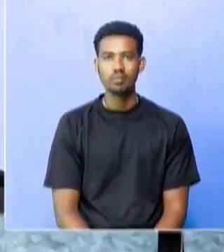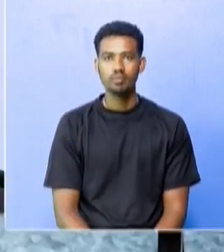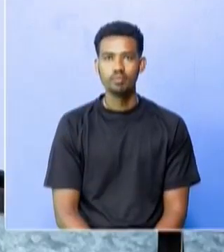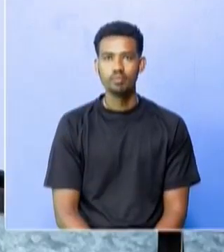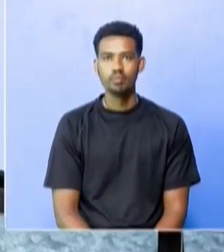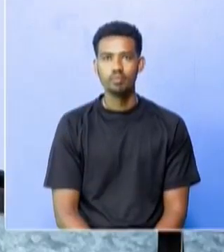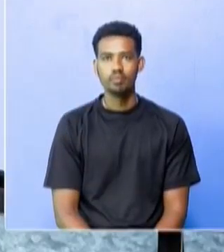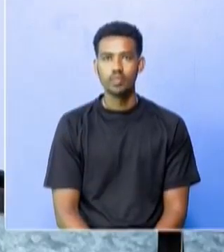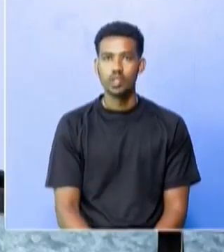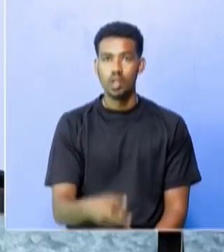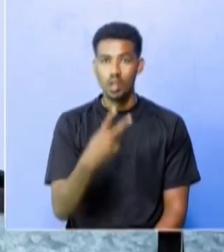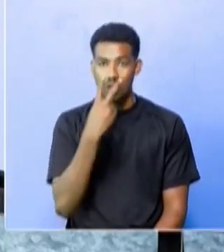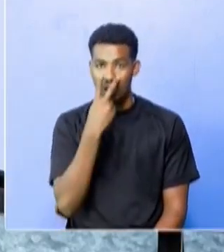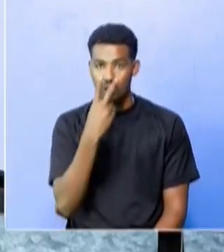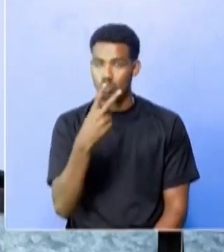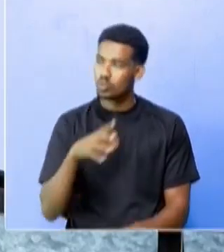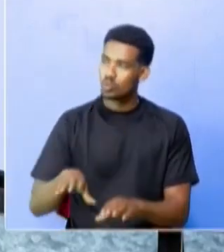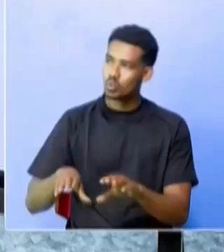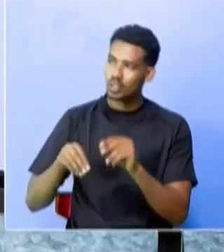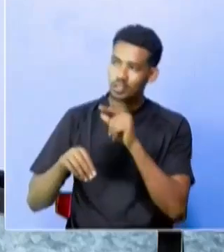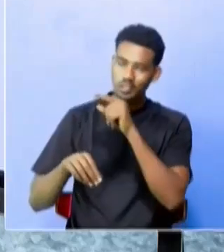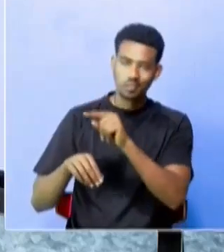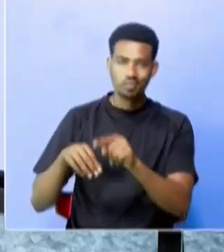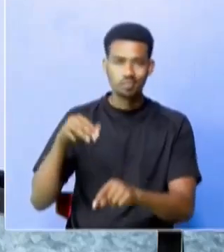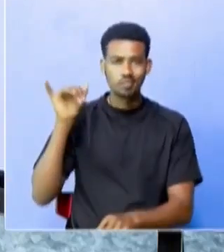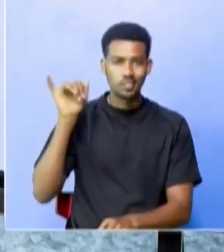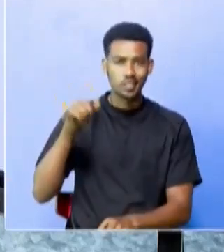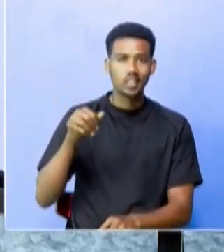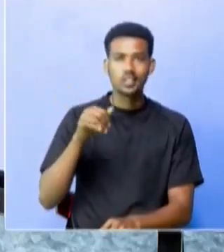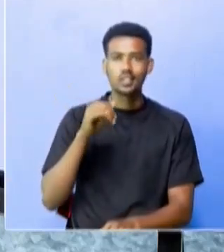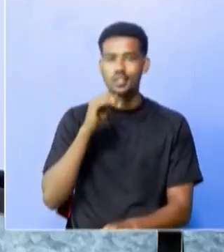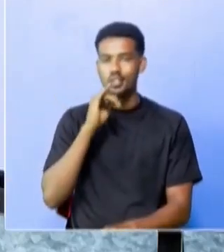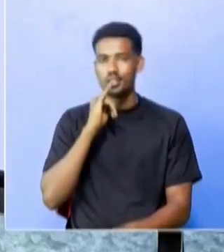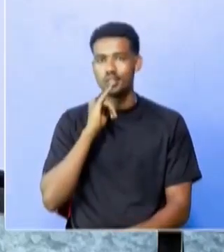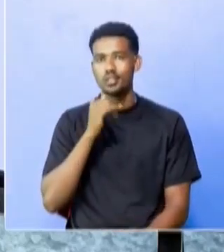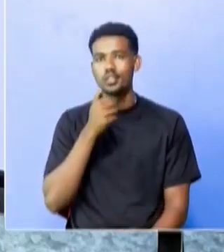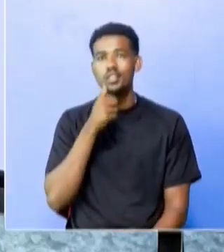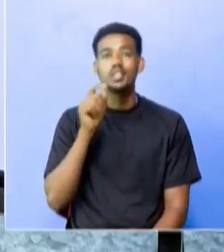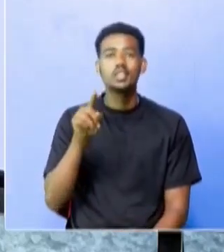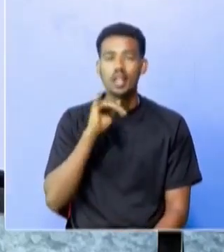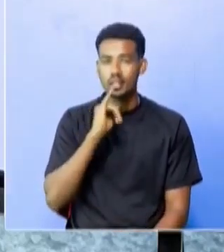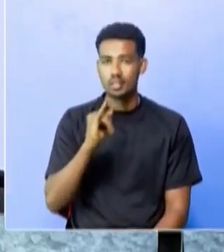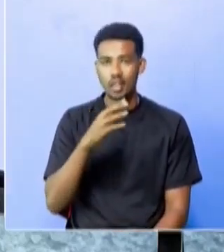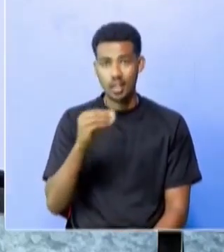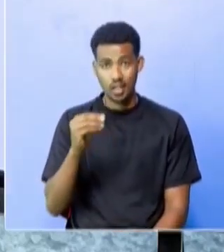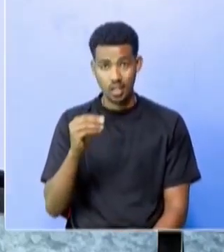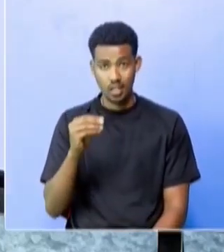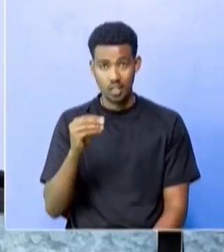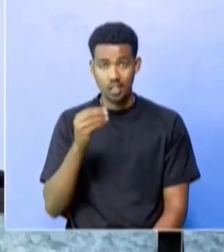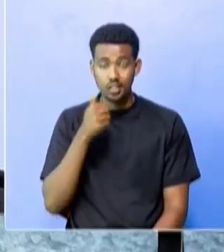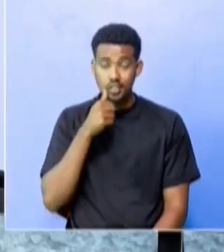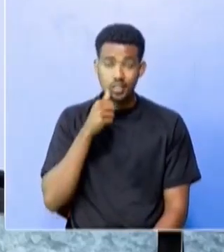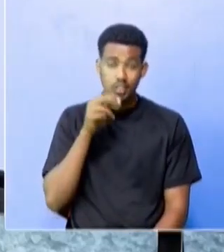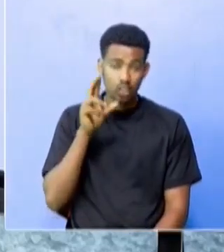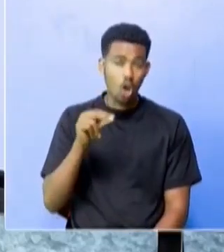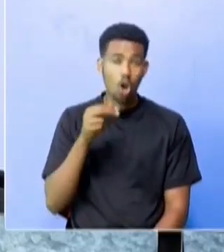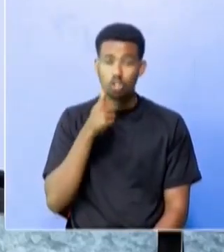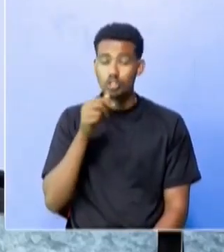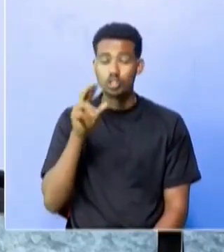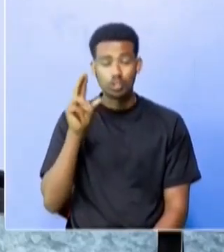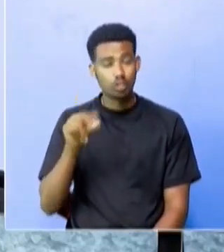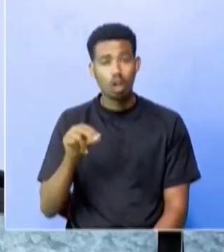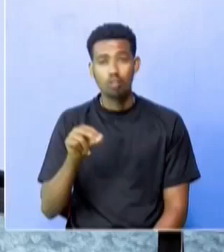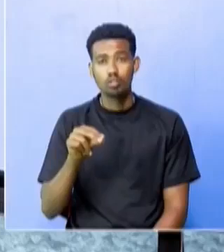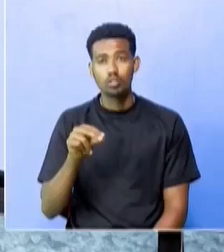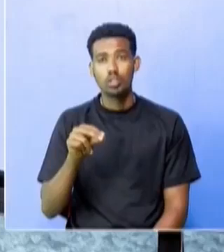So, look, student is here. Yes, she is. And also, no, she's not. And also, when we